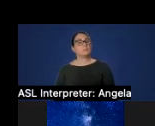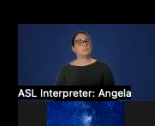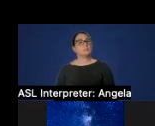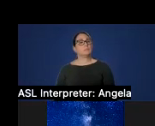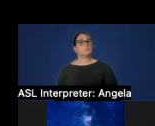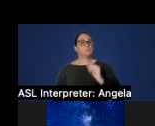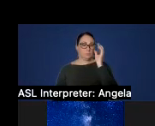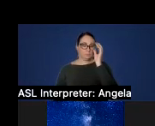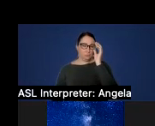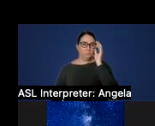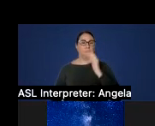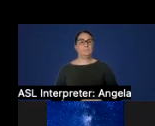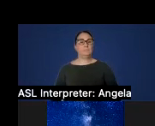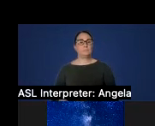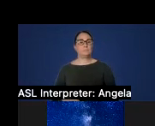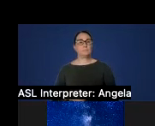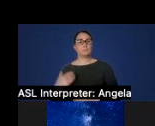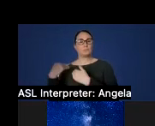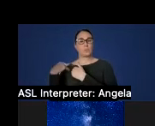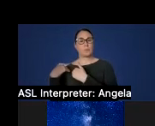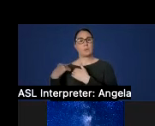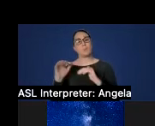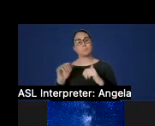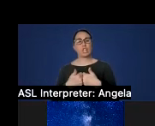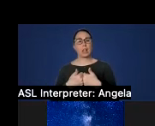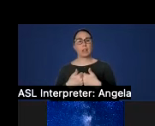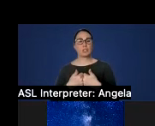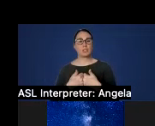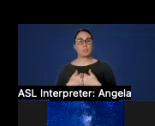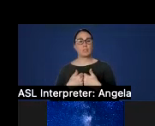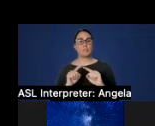So the challenges faced by law enforcement